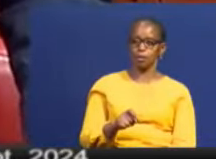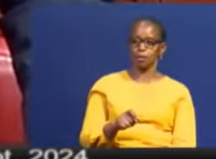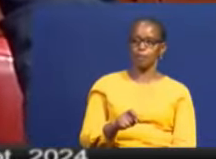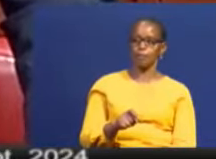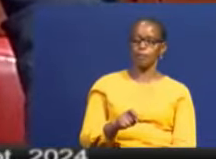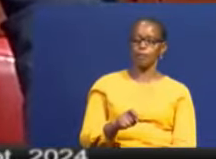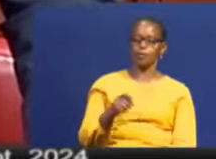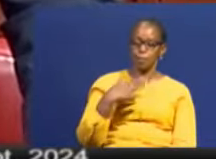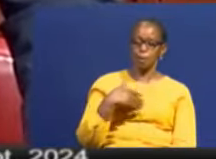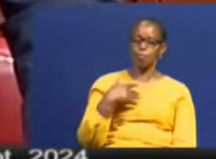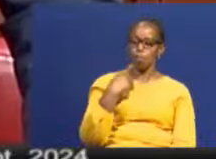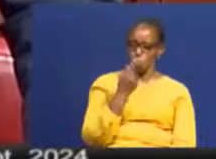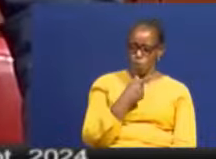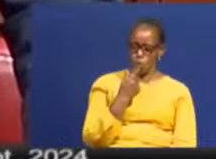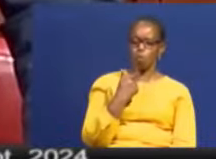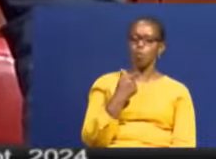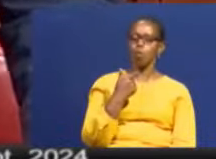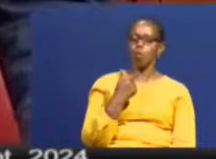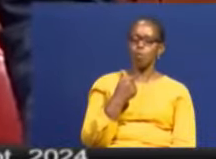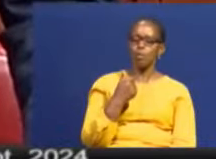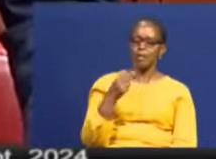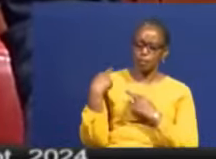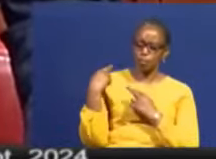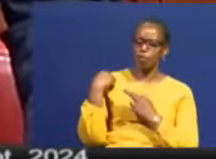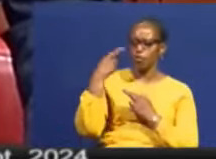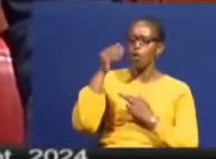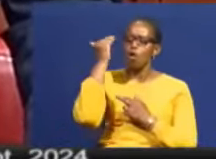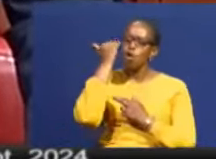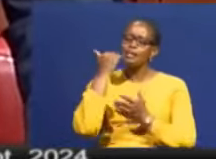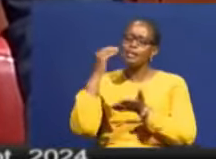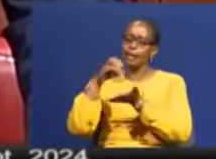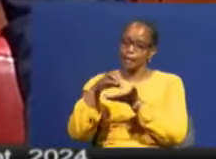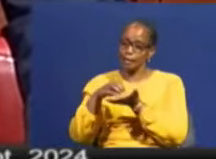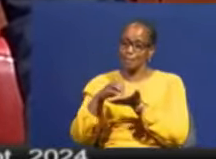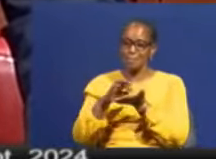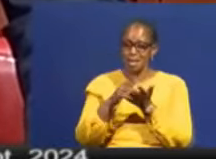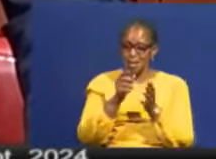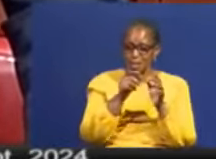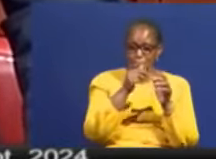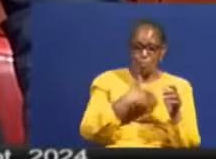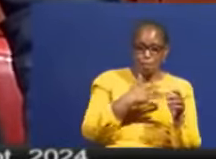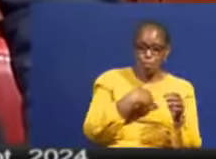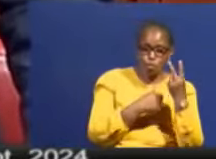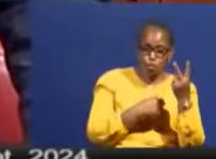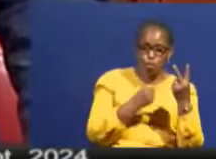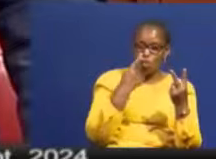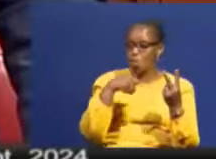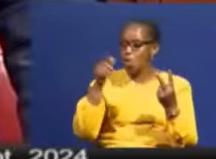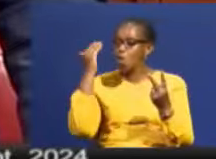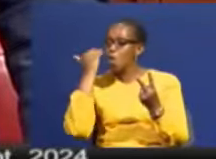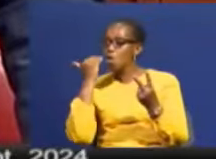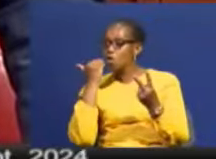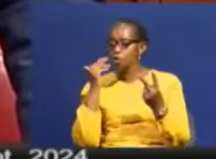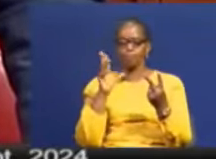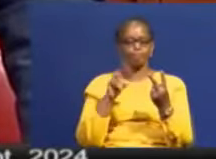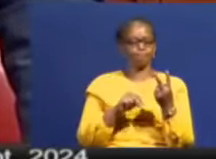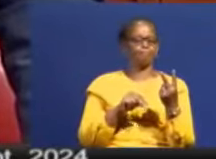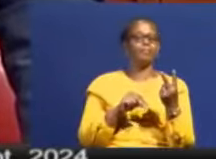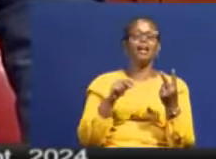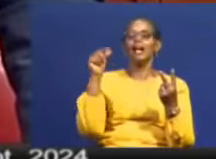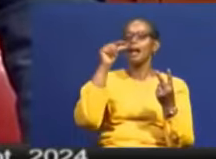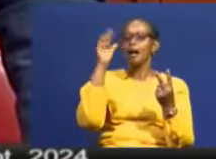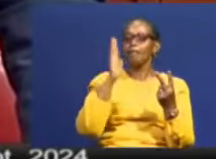real drivers of these cases is not even the two people who went to court. It is the governors, it is the